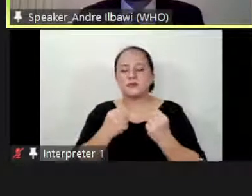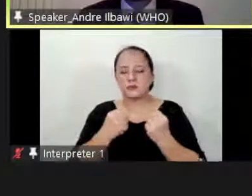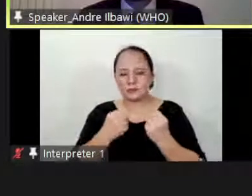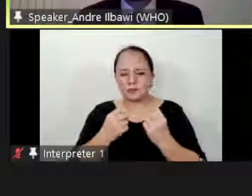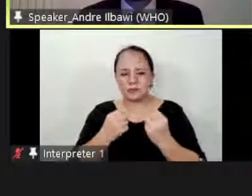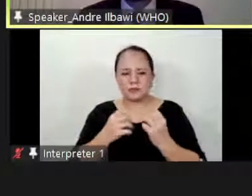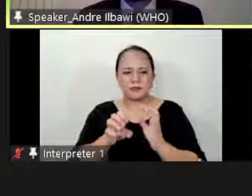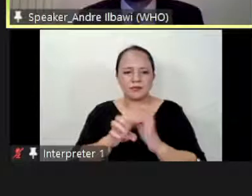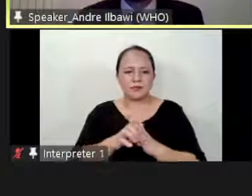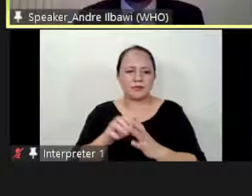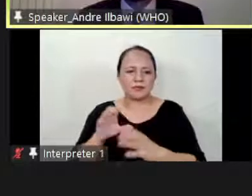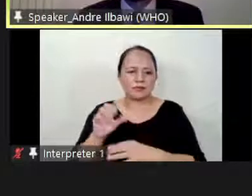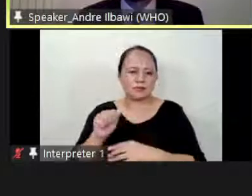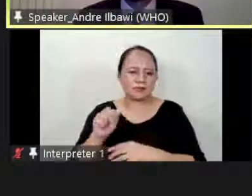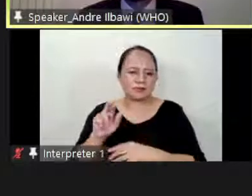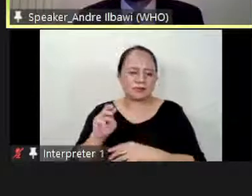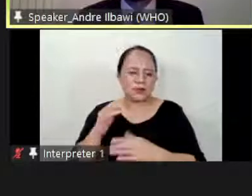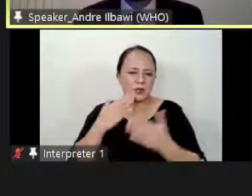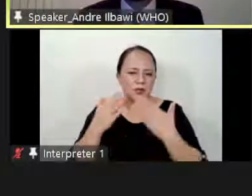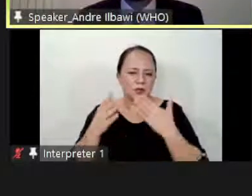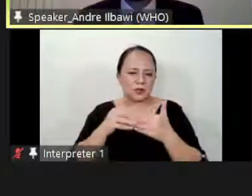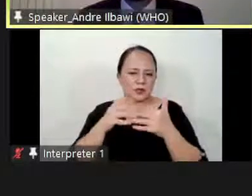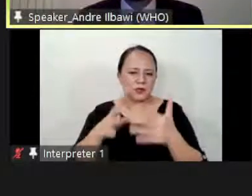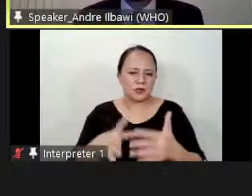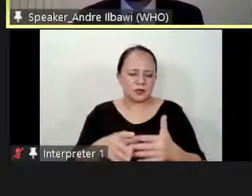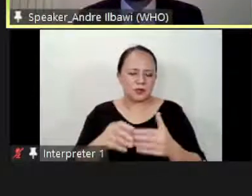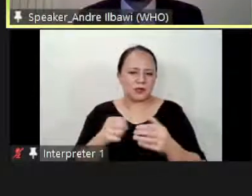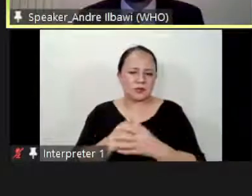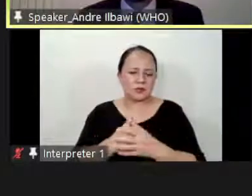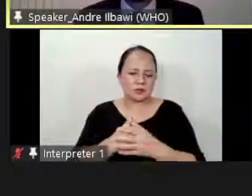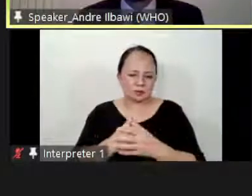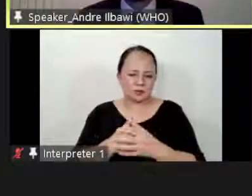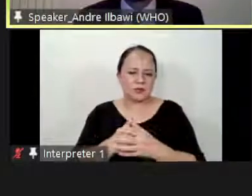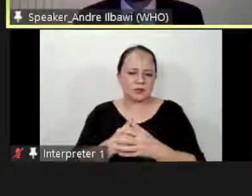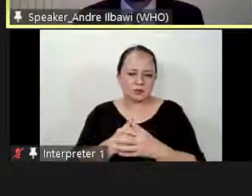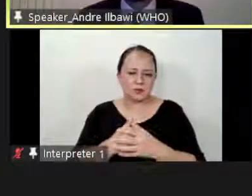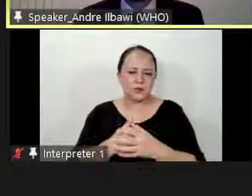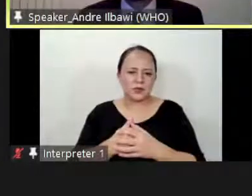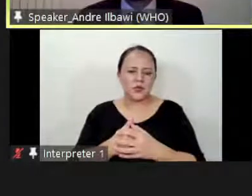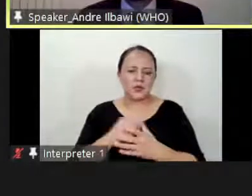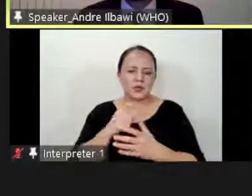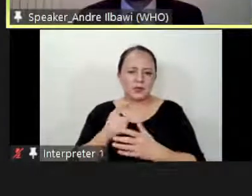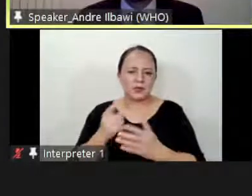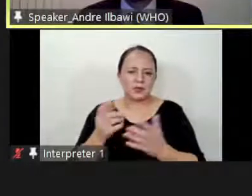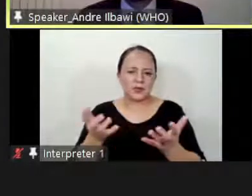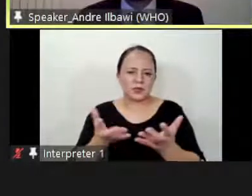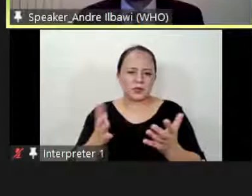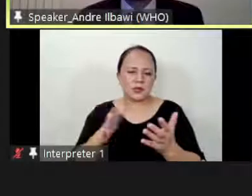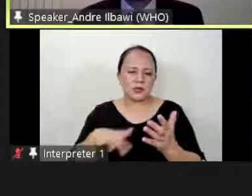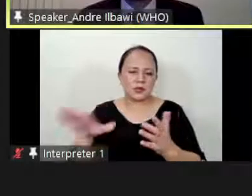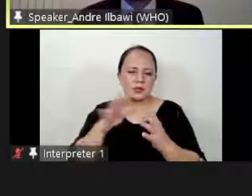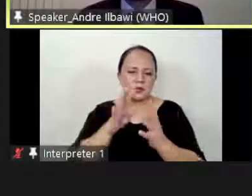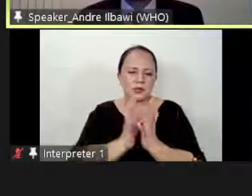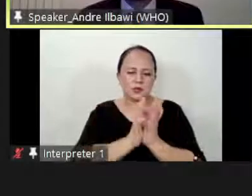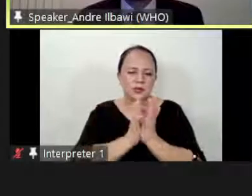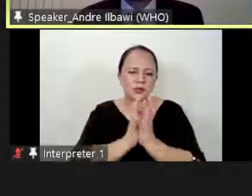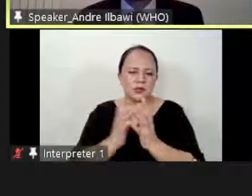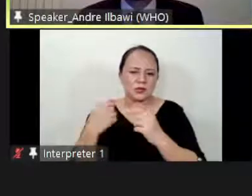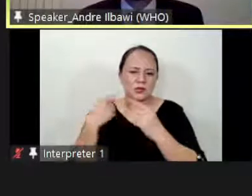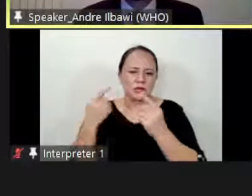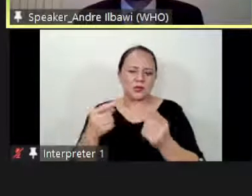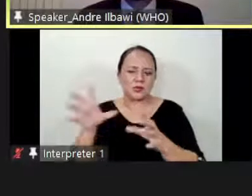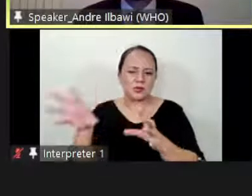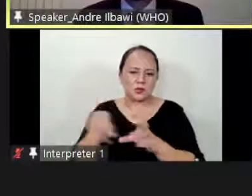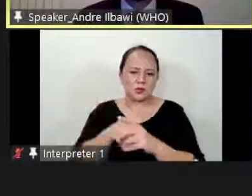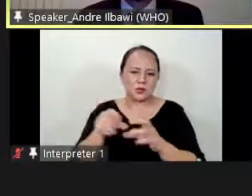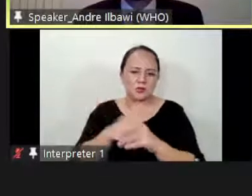Ms. Carmen. We thank you for that leadership for driving the agenda forward. But it has really been your entire community that has been participatory